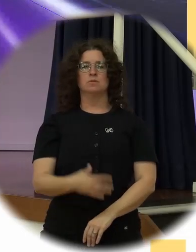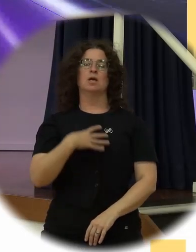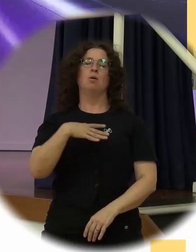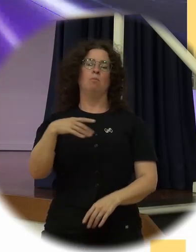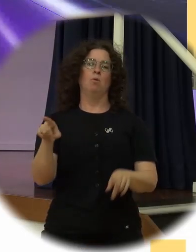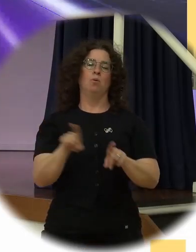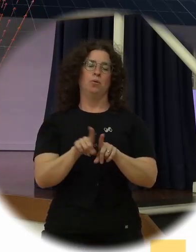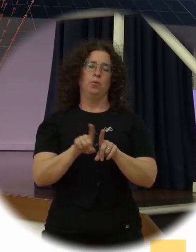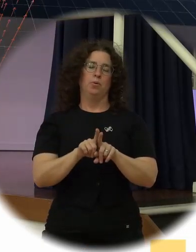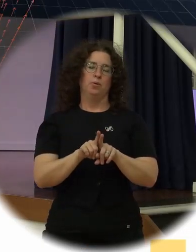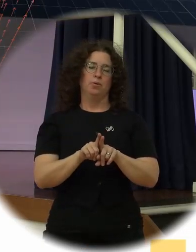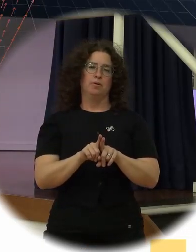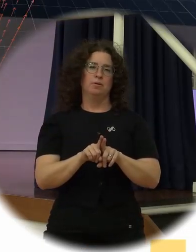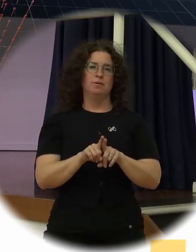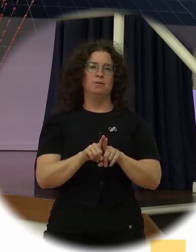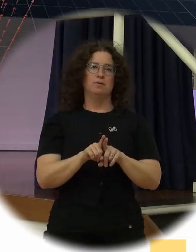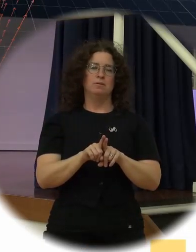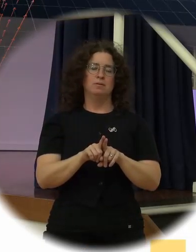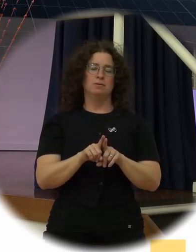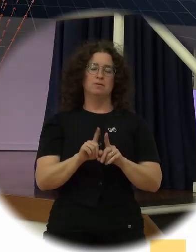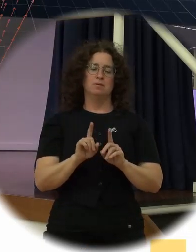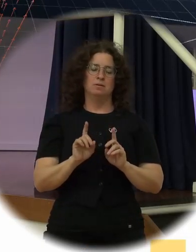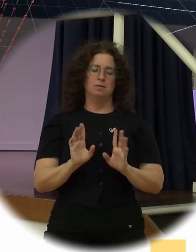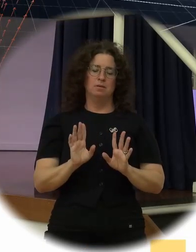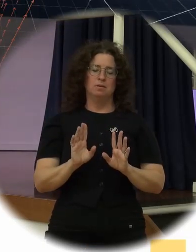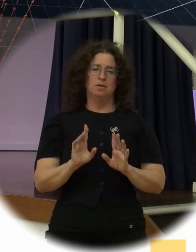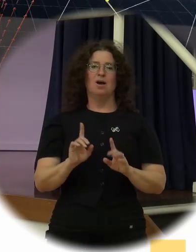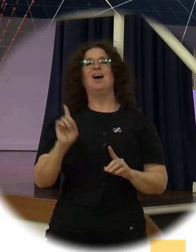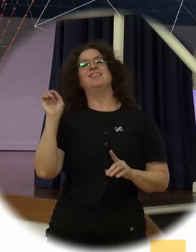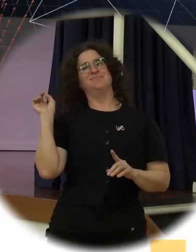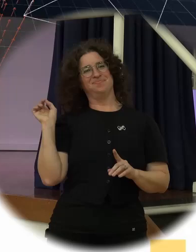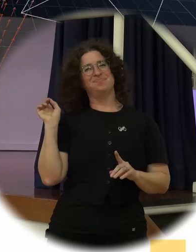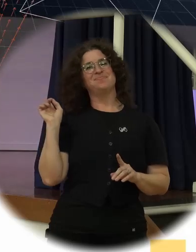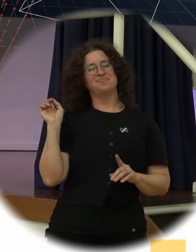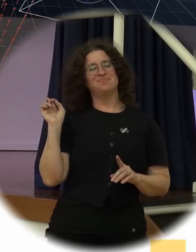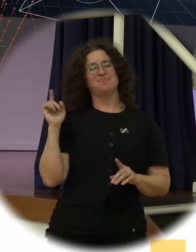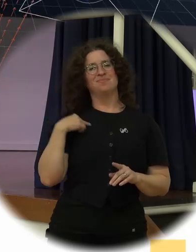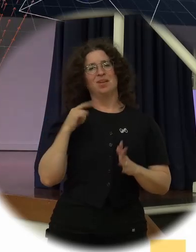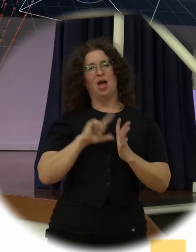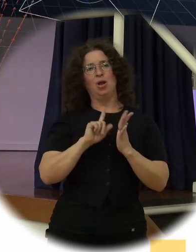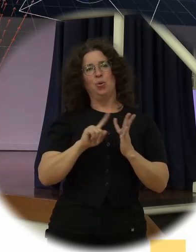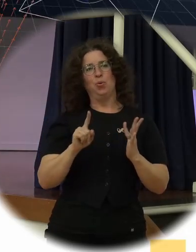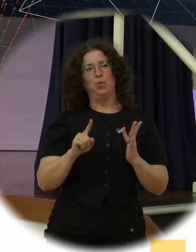but you can check out, oh yeah, this one. This is one where I did it and I had